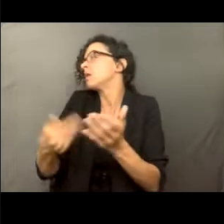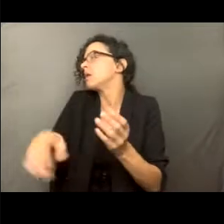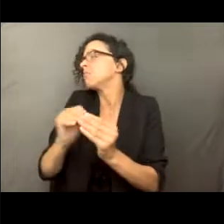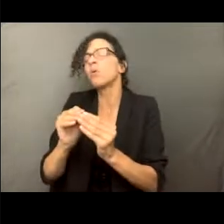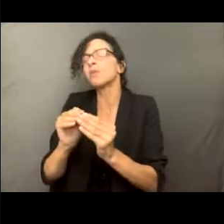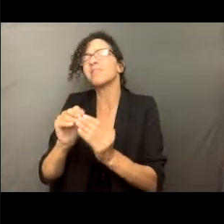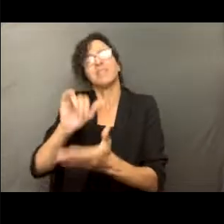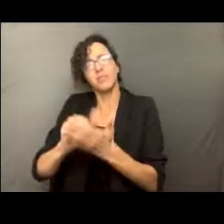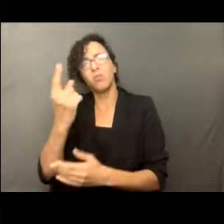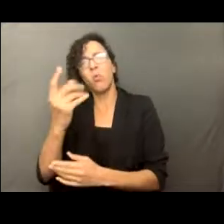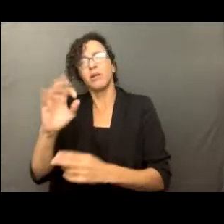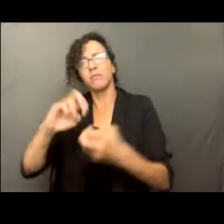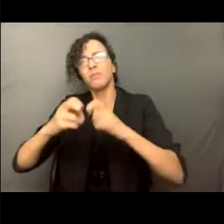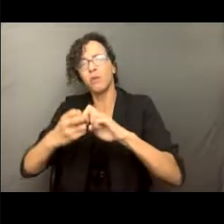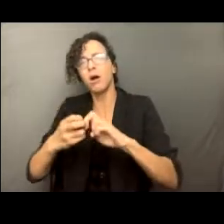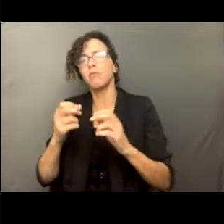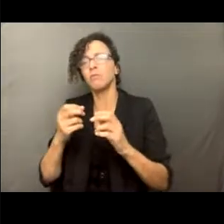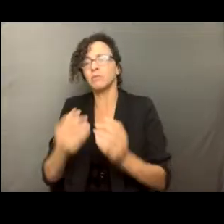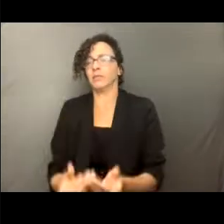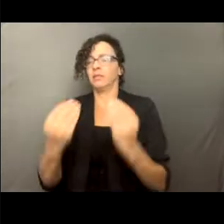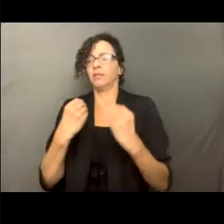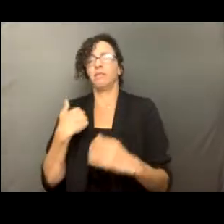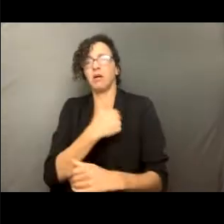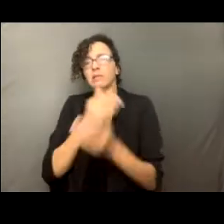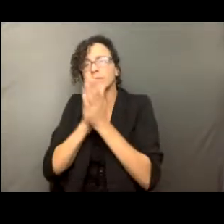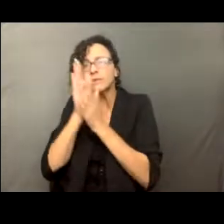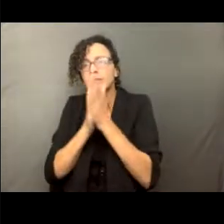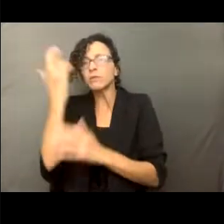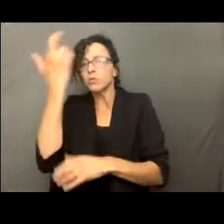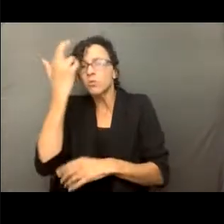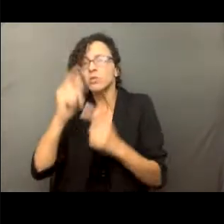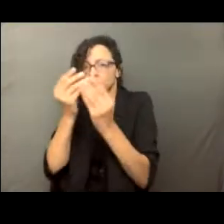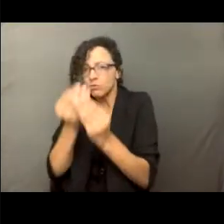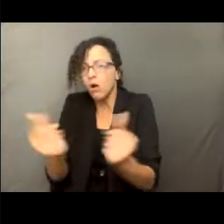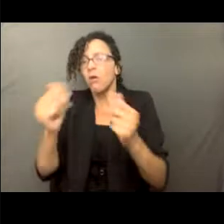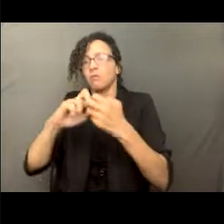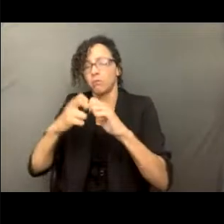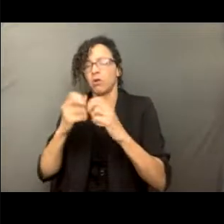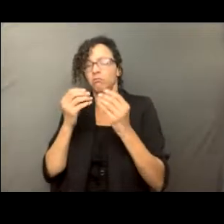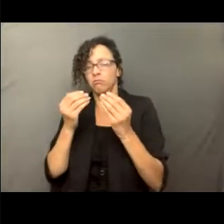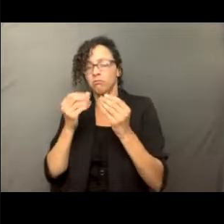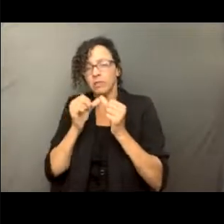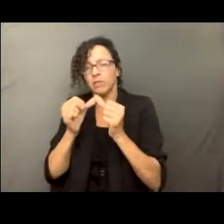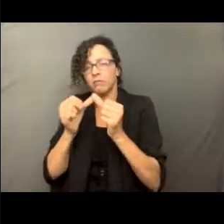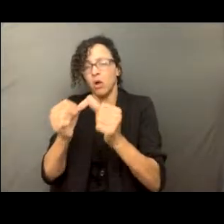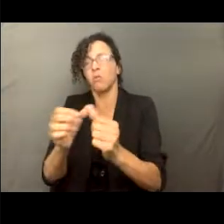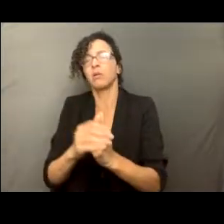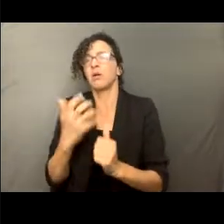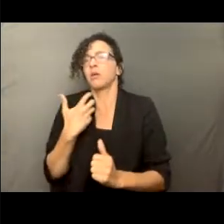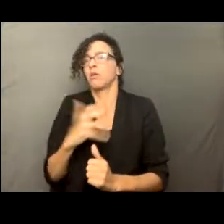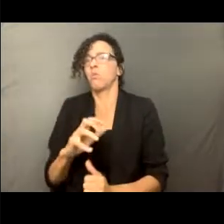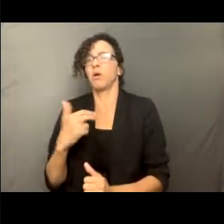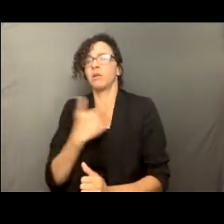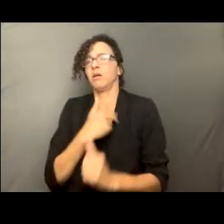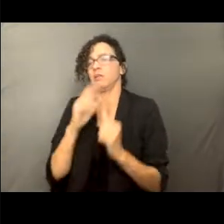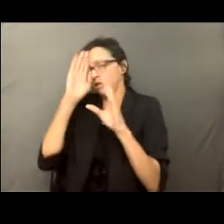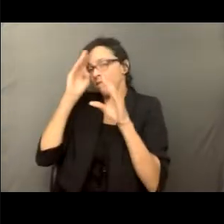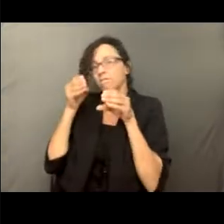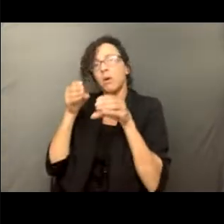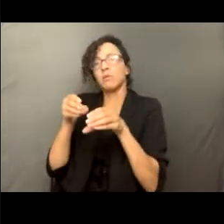problem and keep going. And I just don't want us to only focus on where